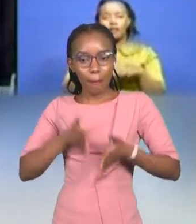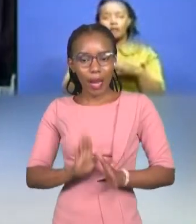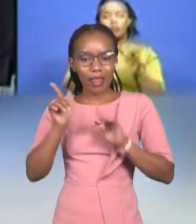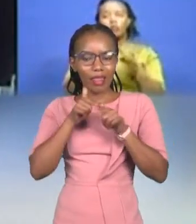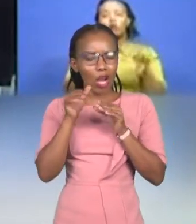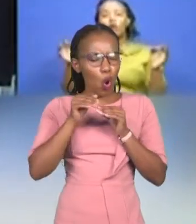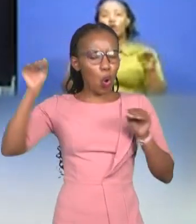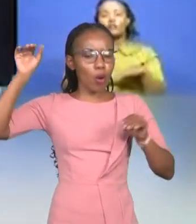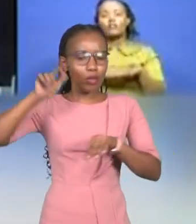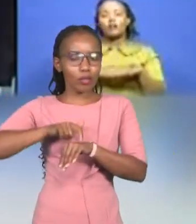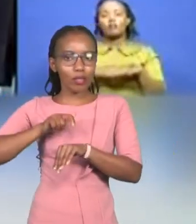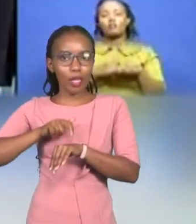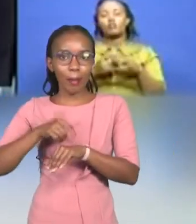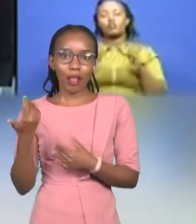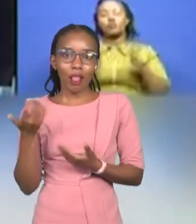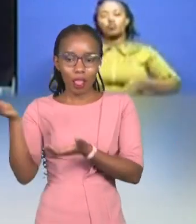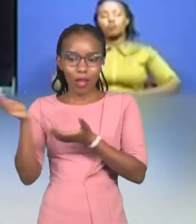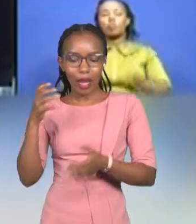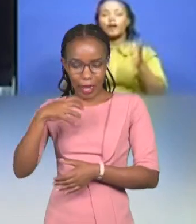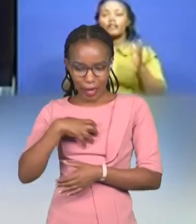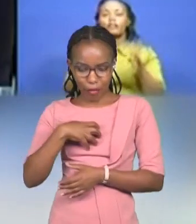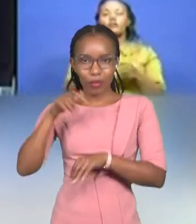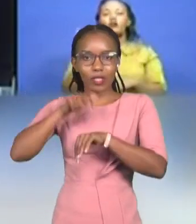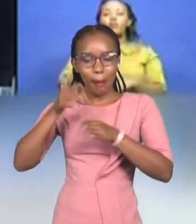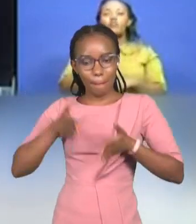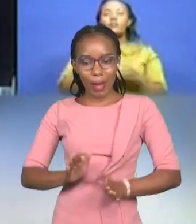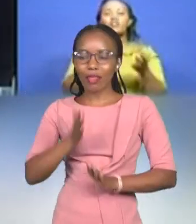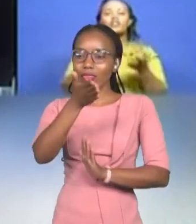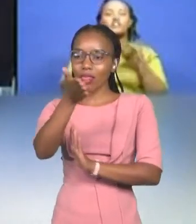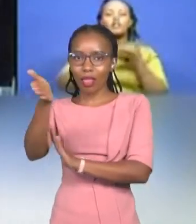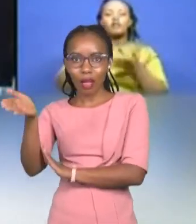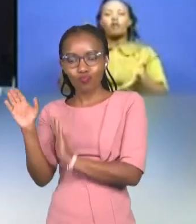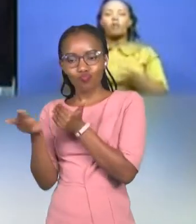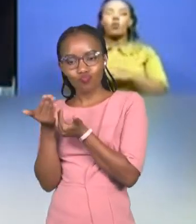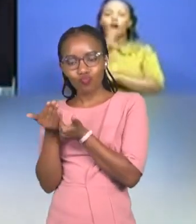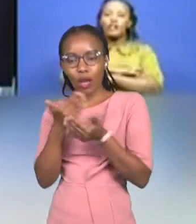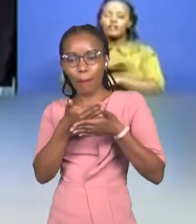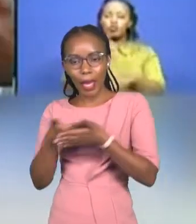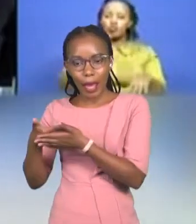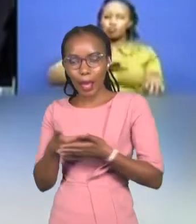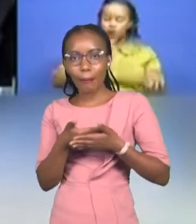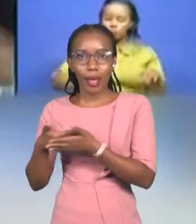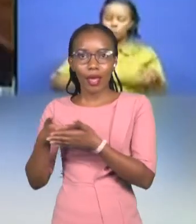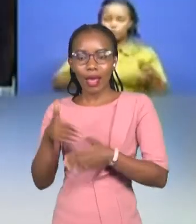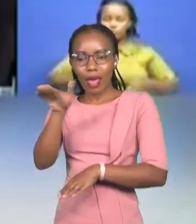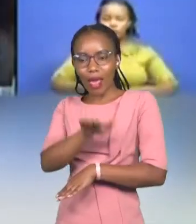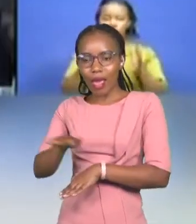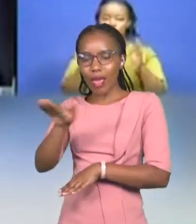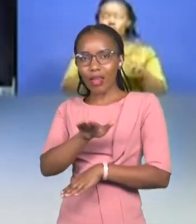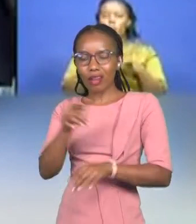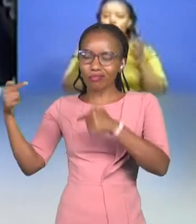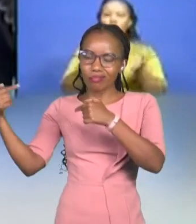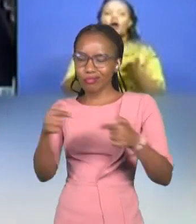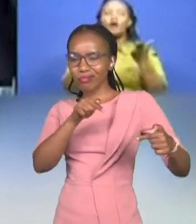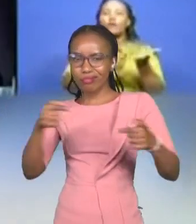They need days, maternity leave, out there. And the greatest area of debate and conflict are